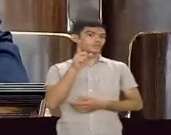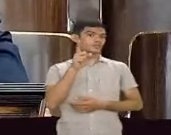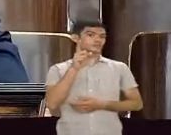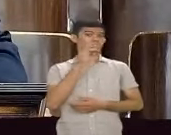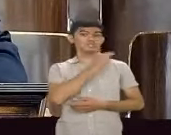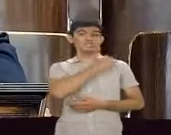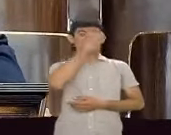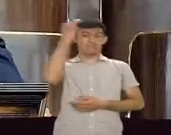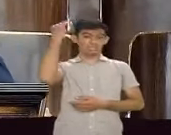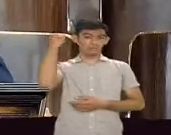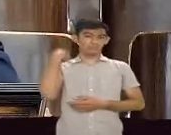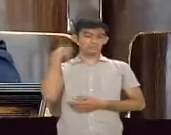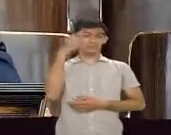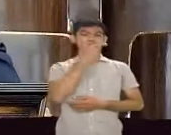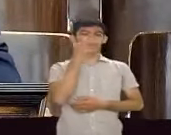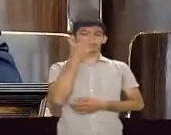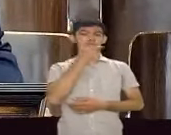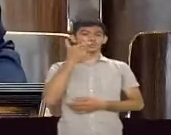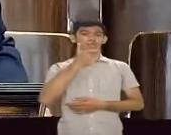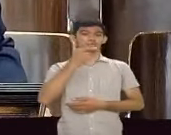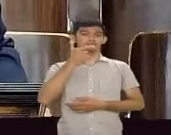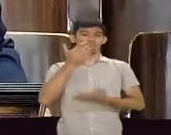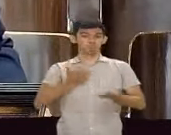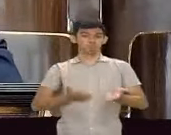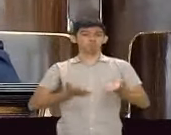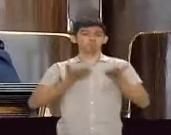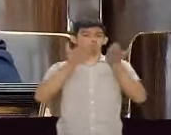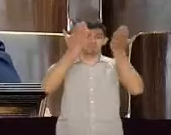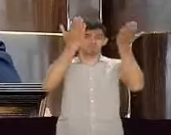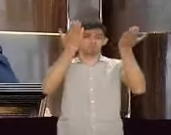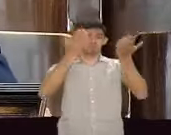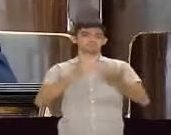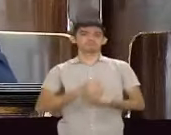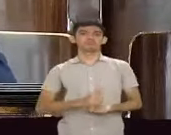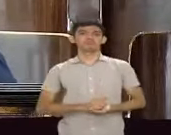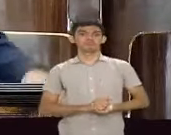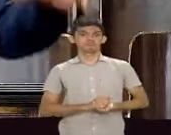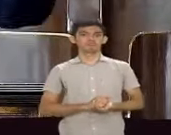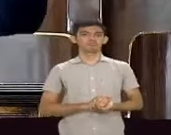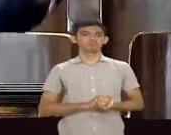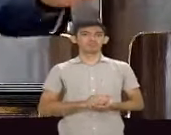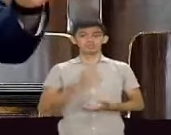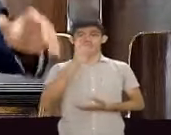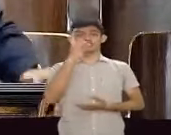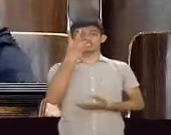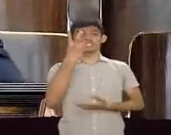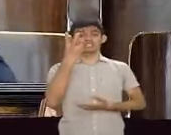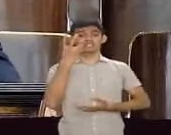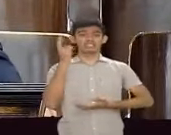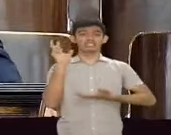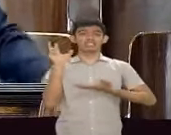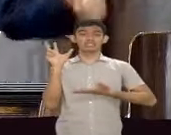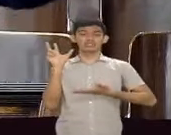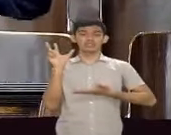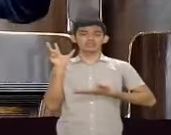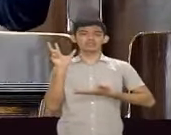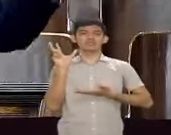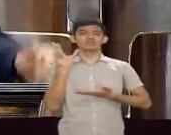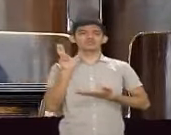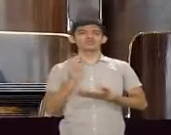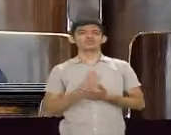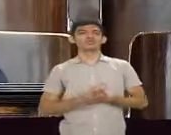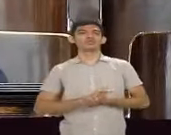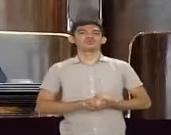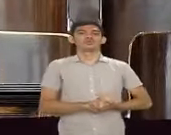Guadalupe. Mao gyud toy gipataas gyud. So, secondary ra si Santo Niño ni